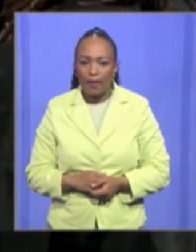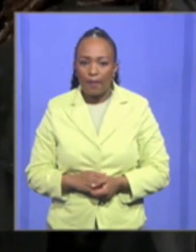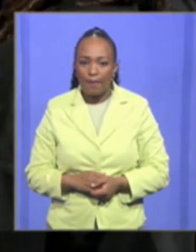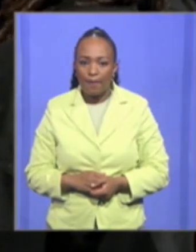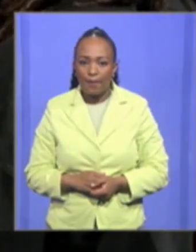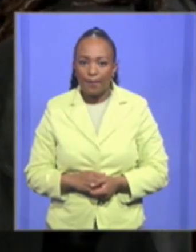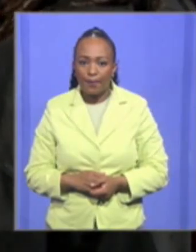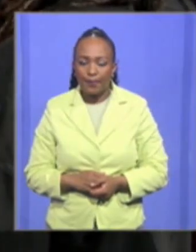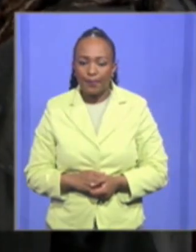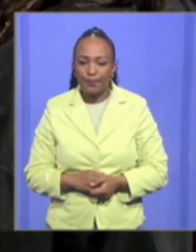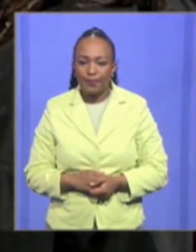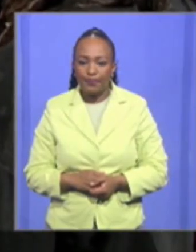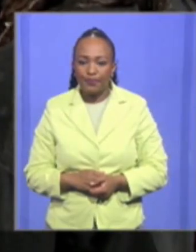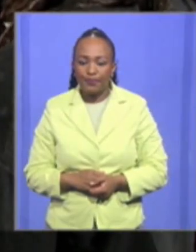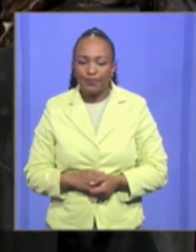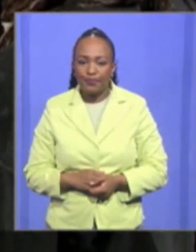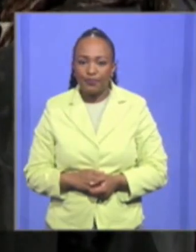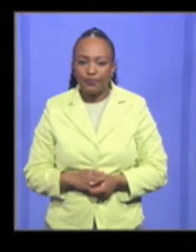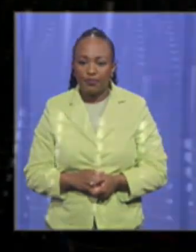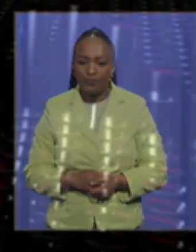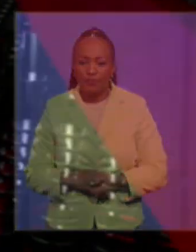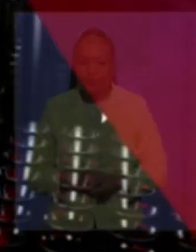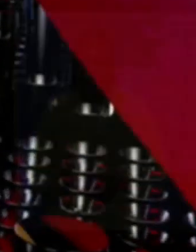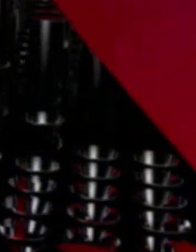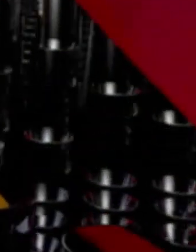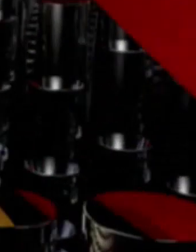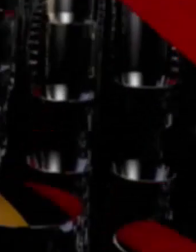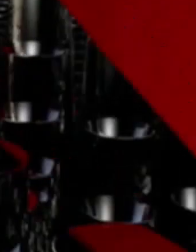SABC Bloemfontein.